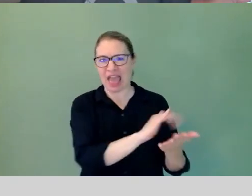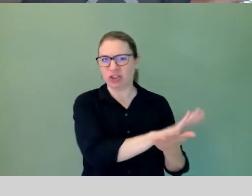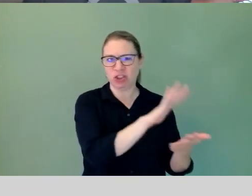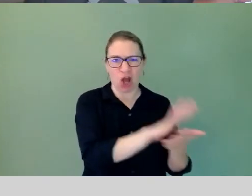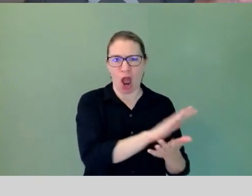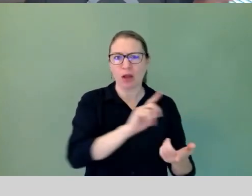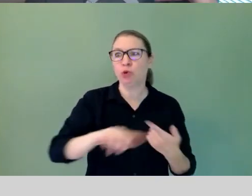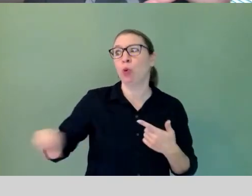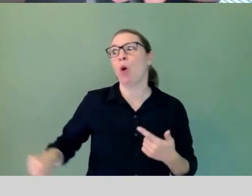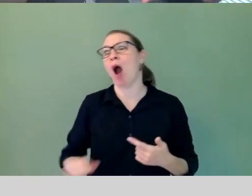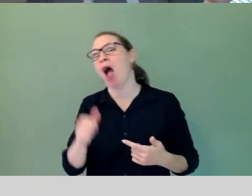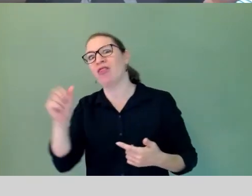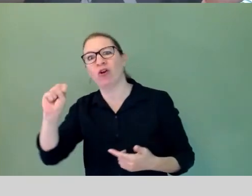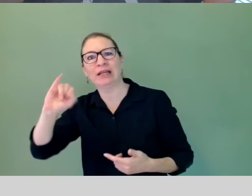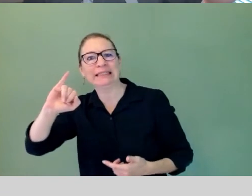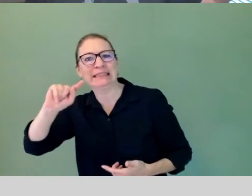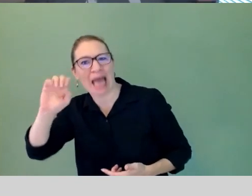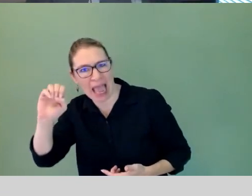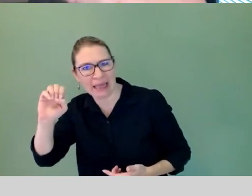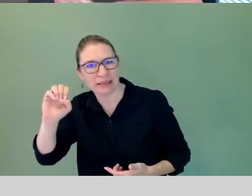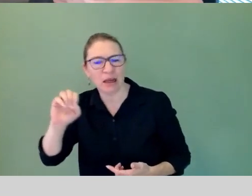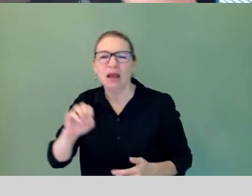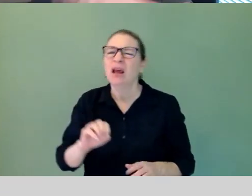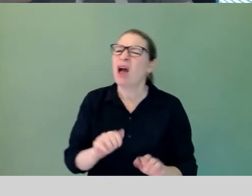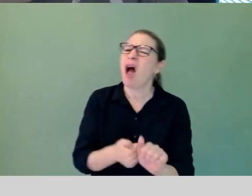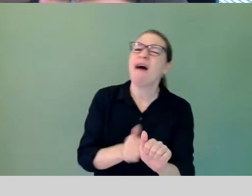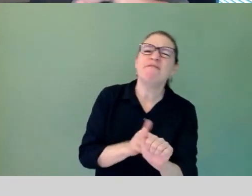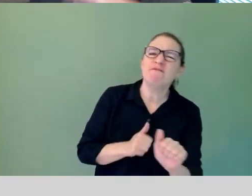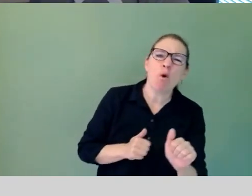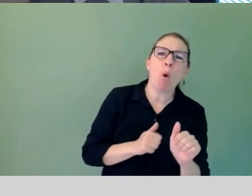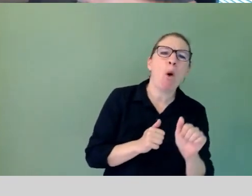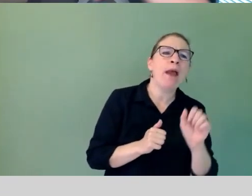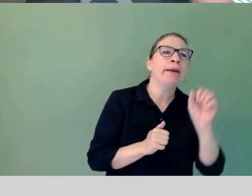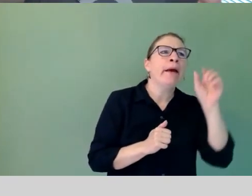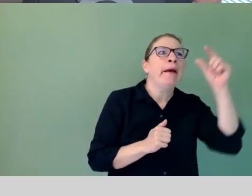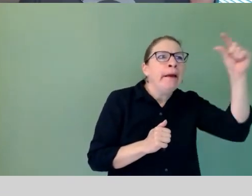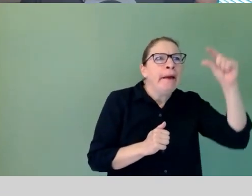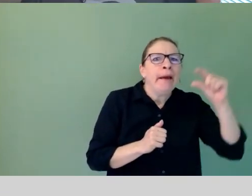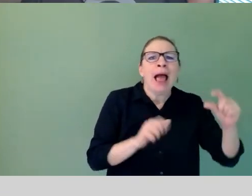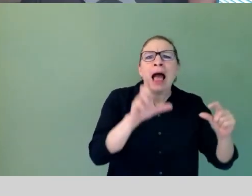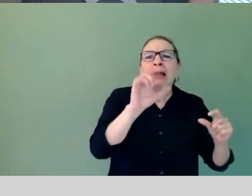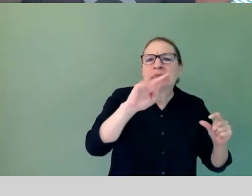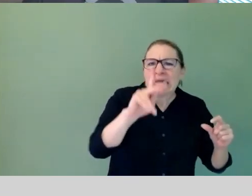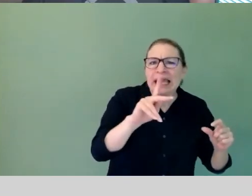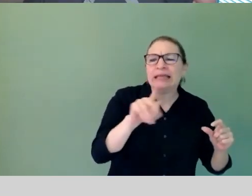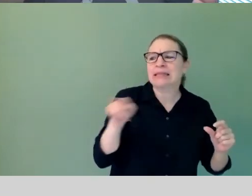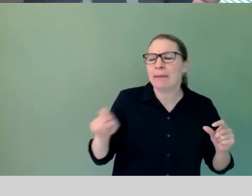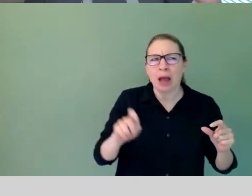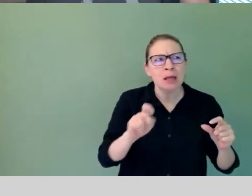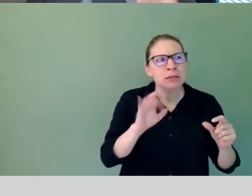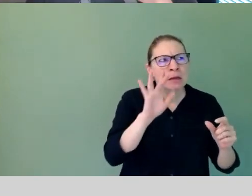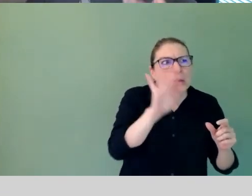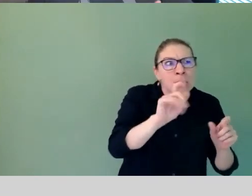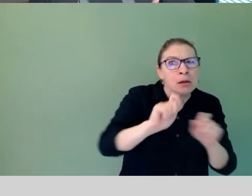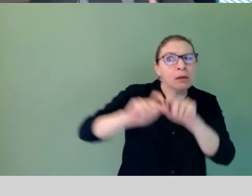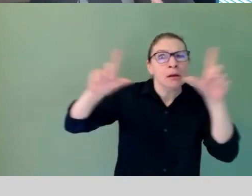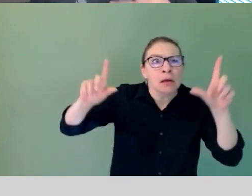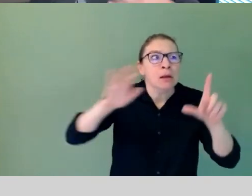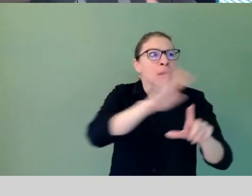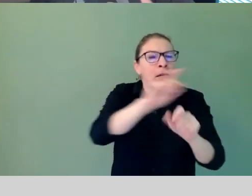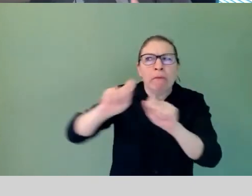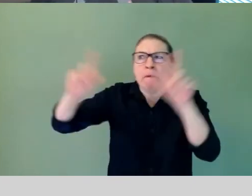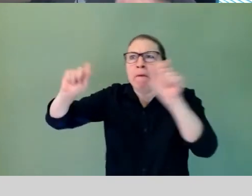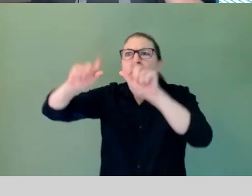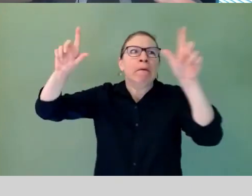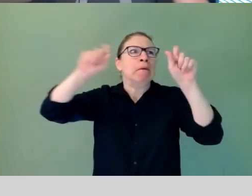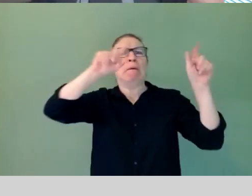other site links, making them leave your tutorial to go somewhere else to learn something that they need for your tutorial. Everything necessary to